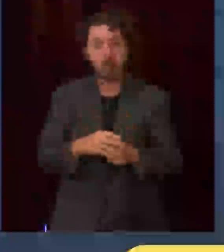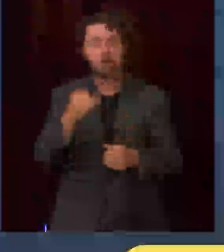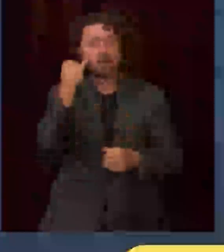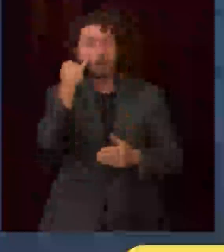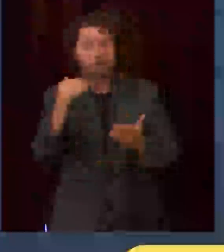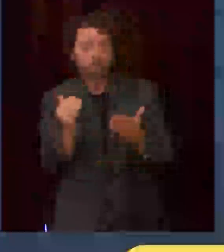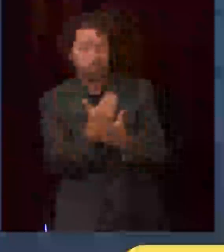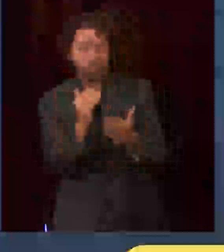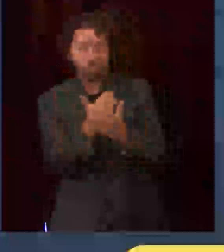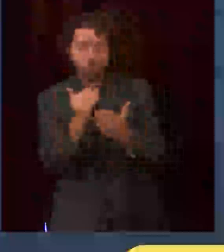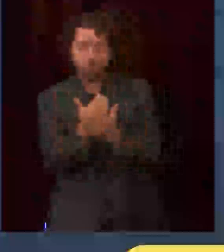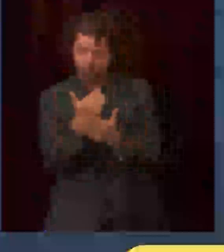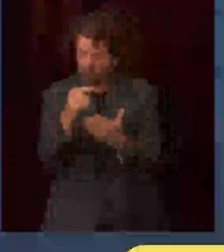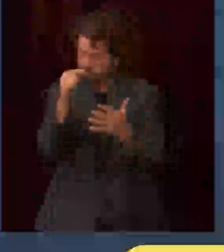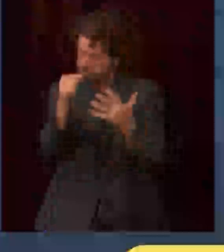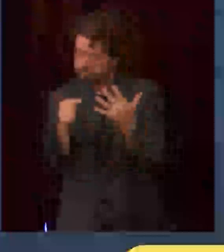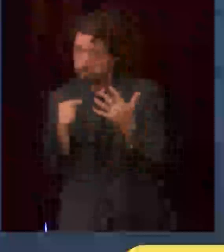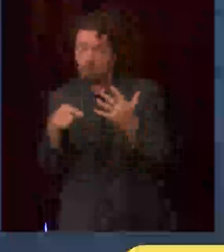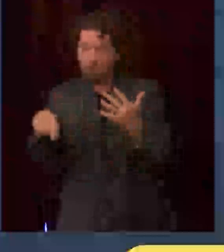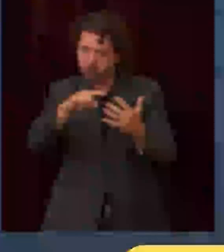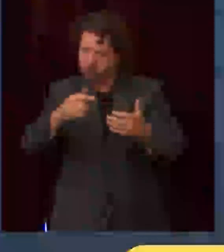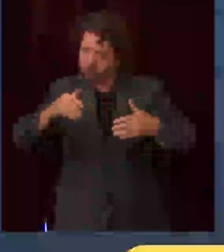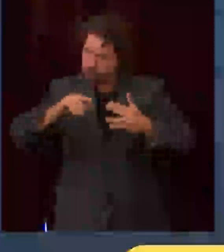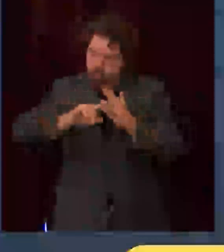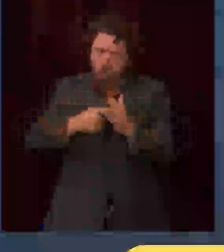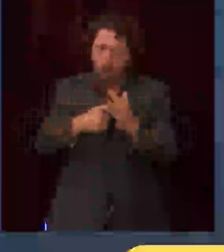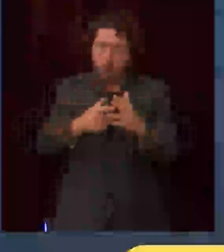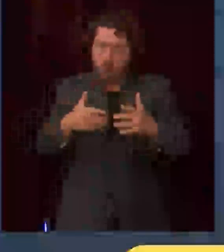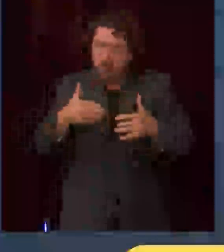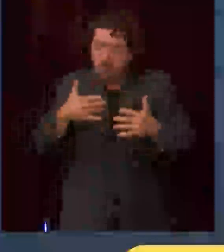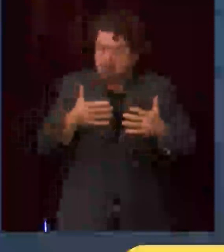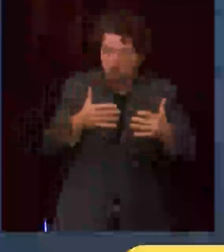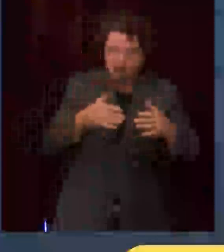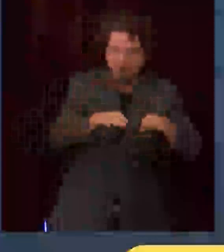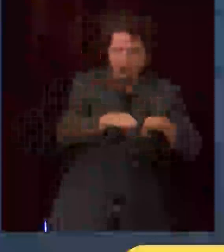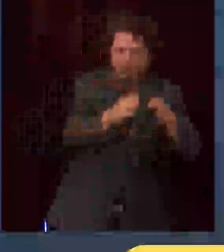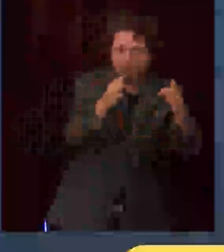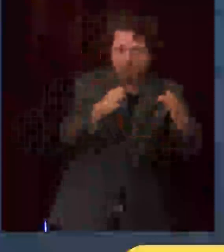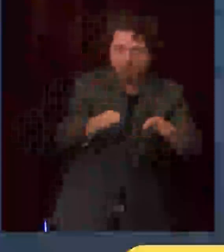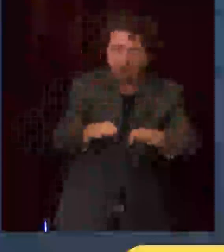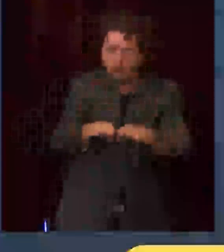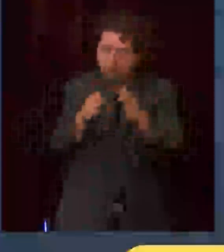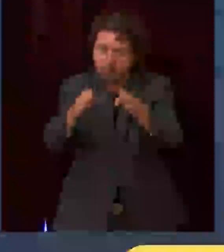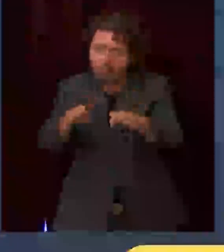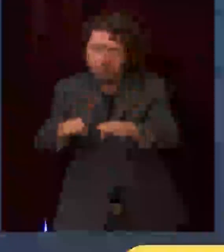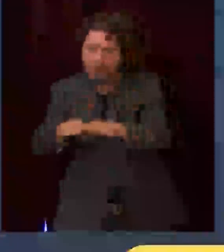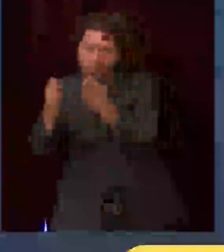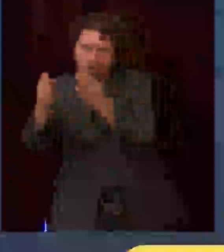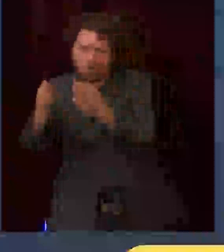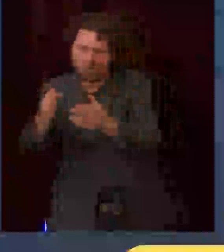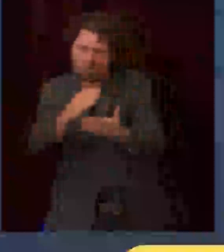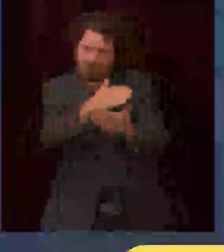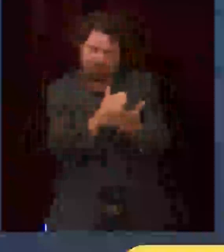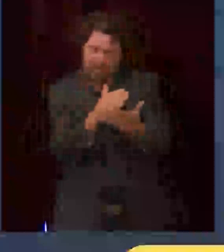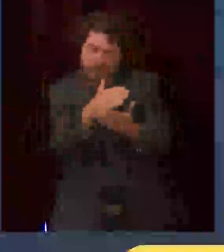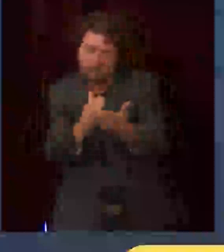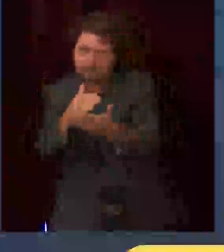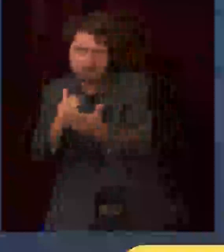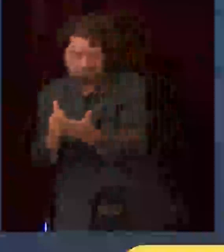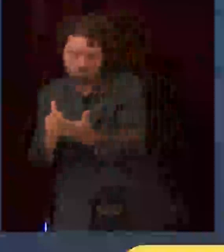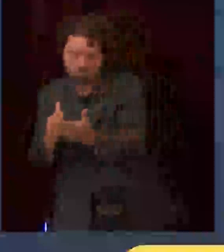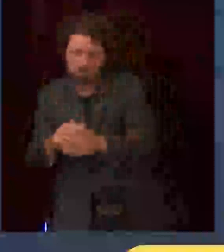again begin to open up more businesses and enterprises in our state. And this is because we have new